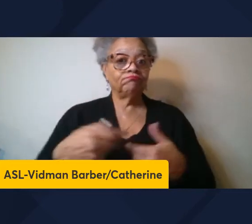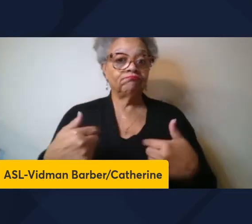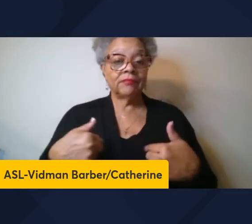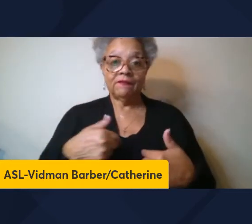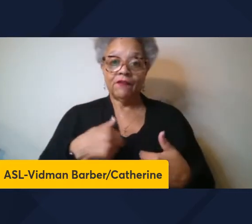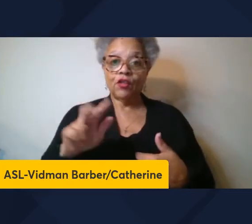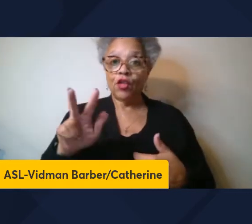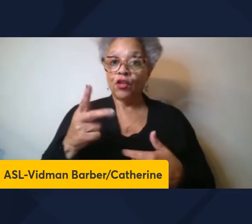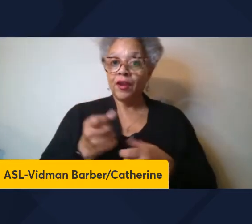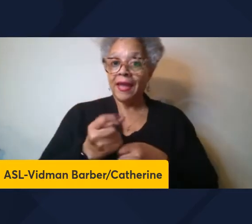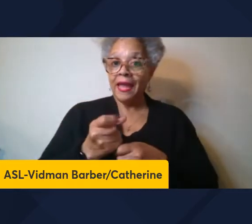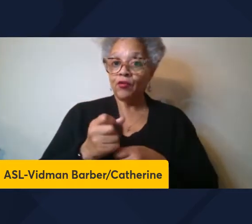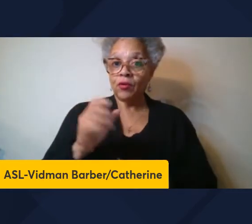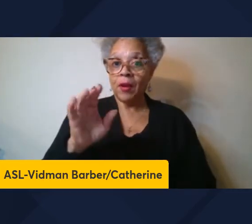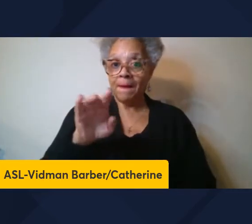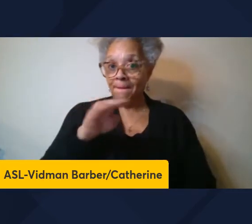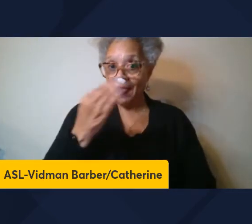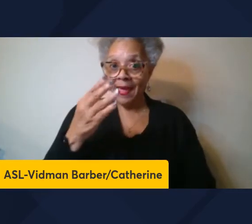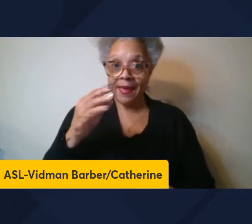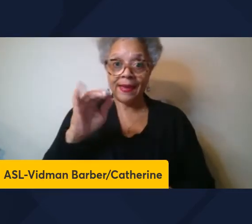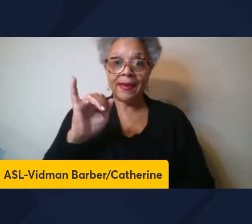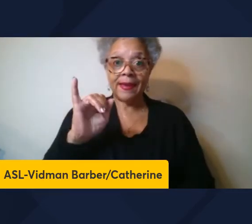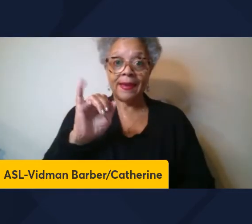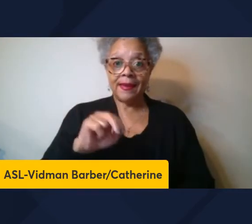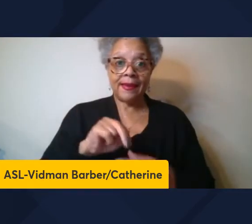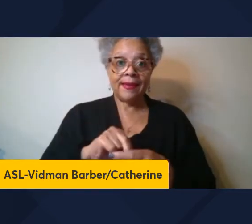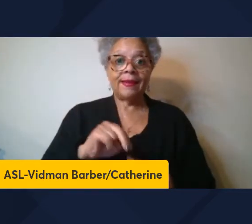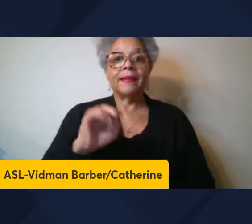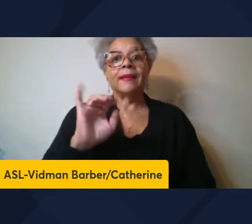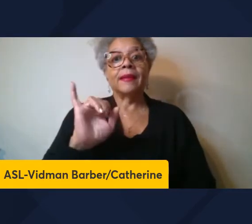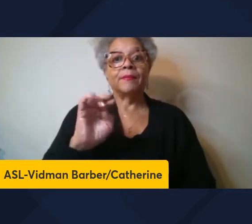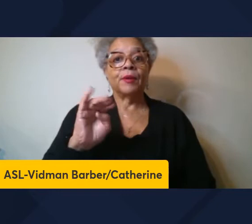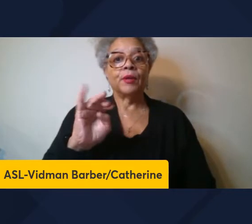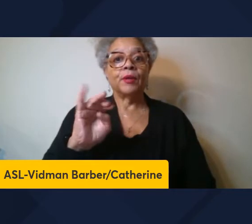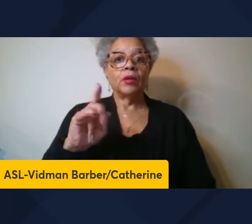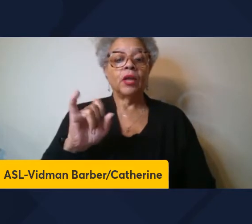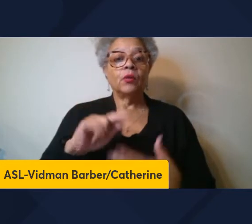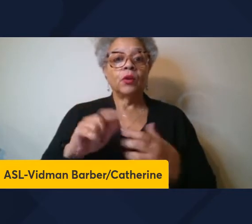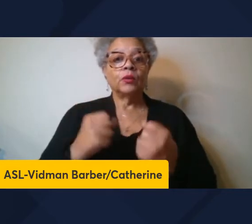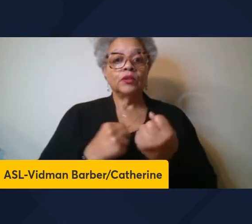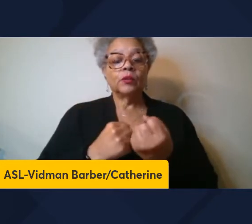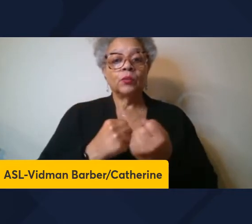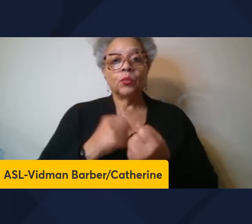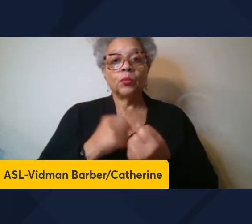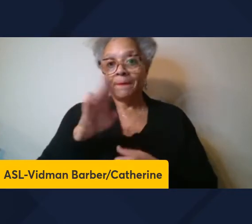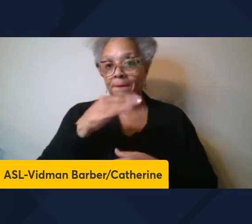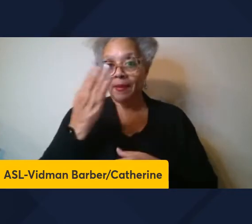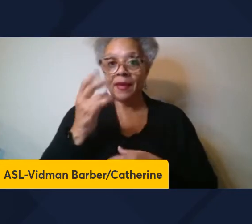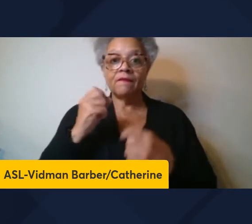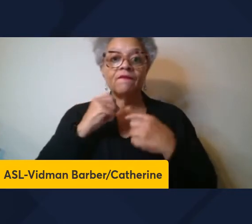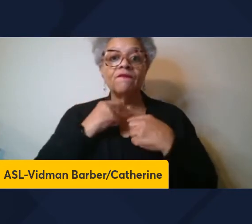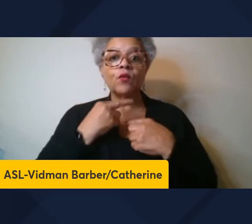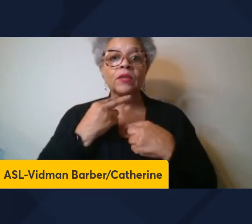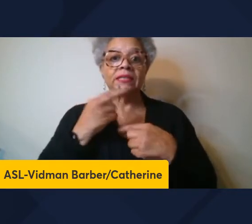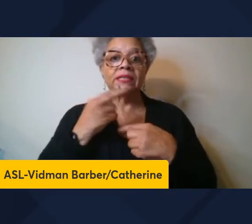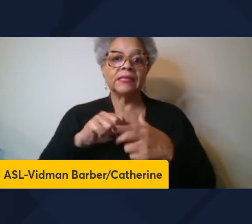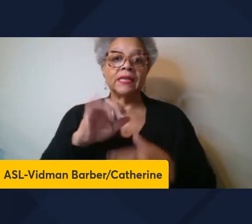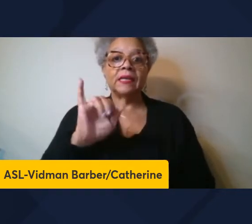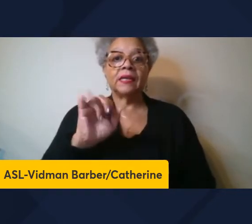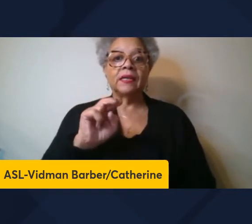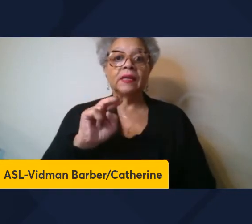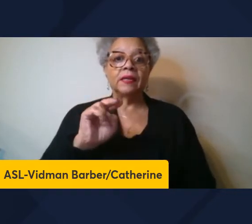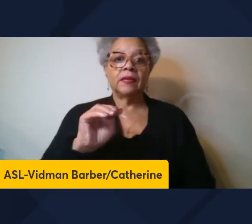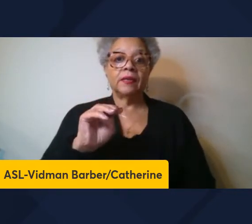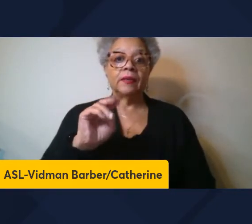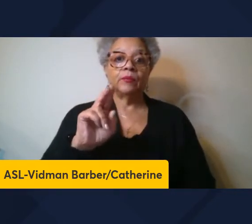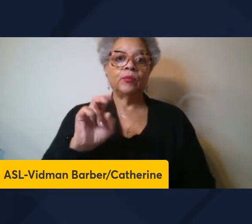Black and Immuno Week, a week where we will celebrate, amplify, and support Black voices in immunology. Before we begin, we would like to thank our